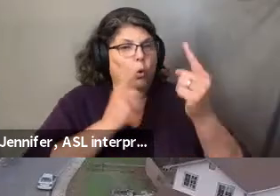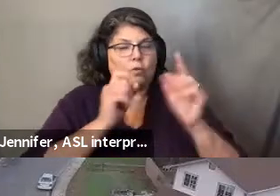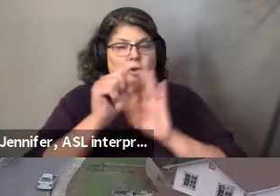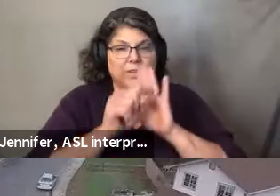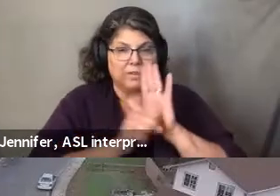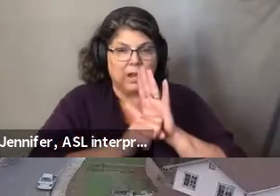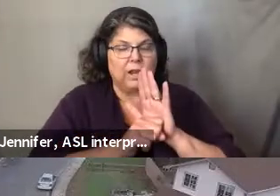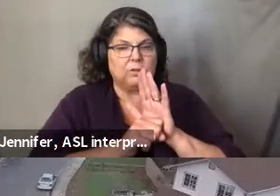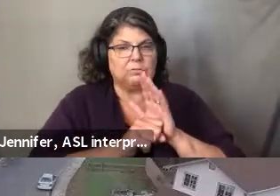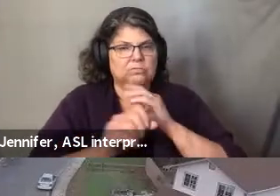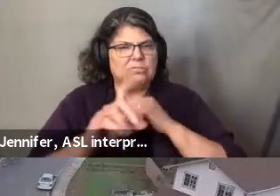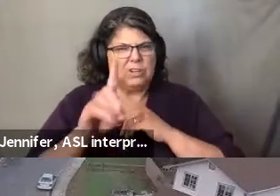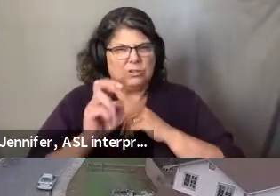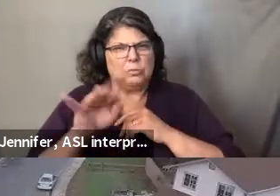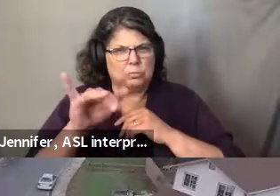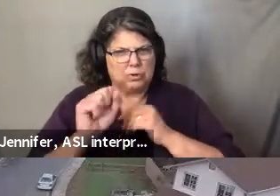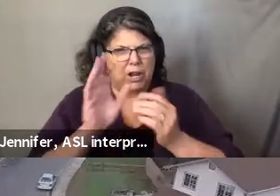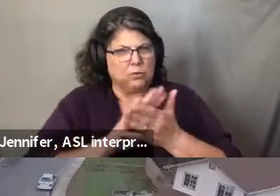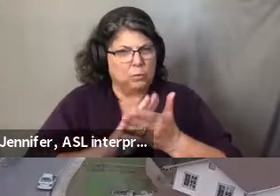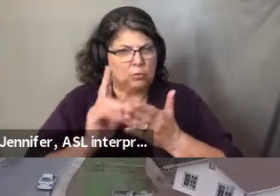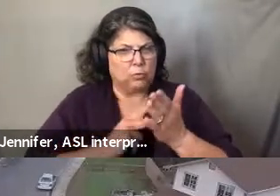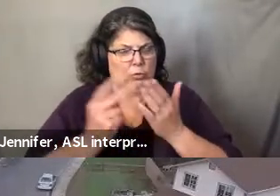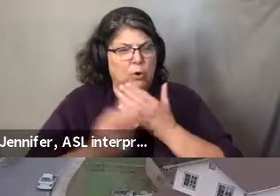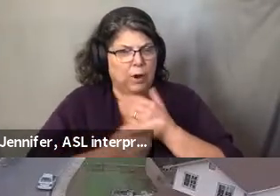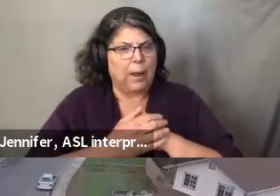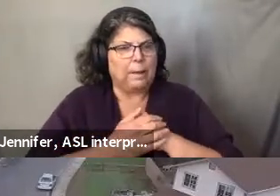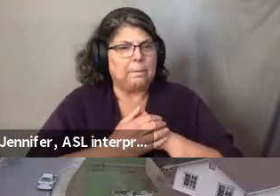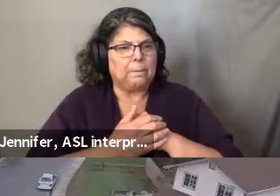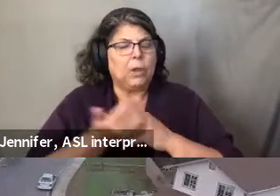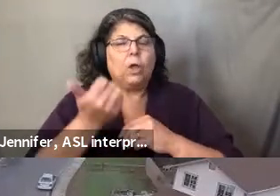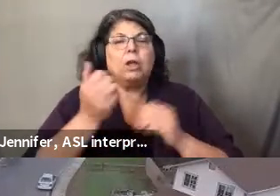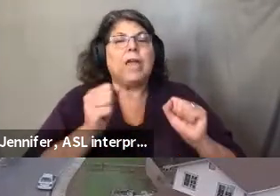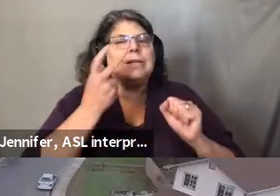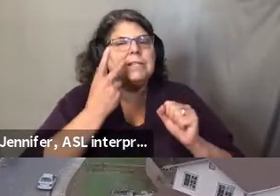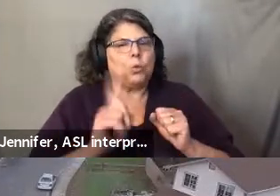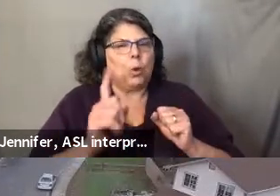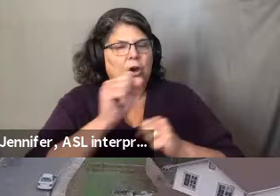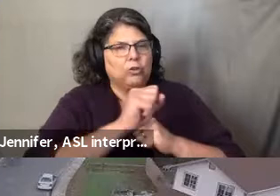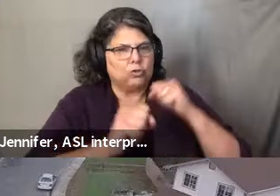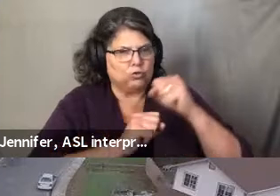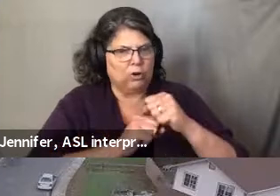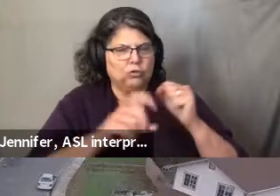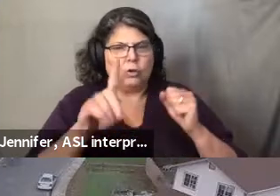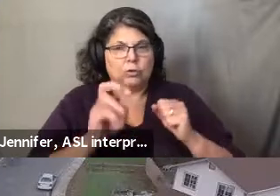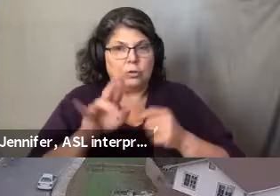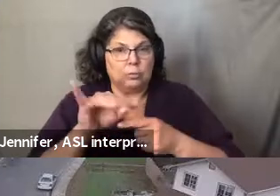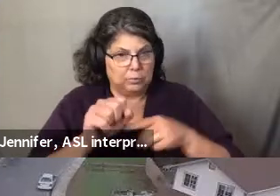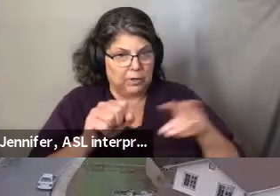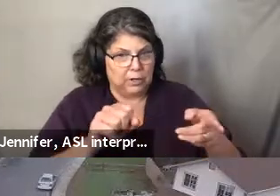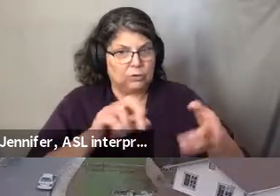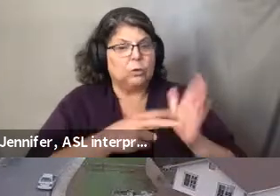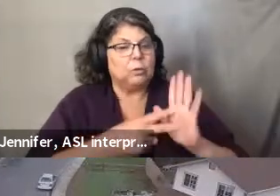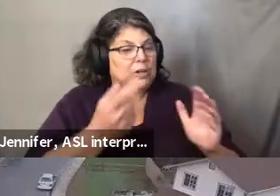removal program is to leave the structural debris footprint in a condition that is ready to rebuild